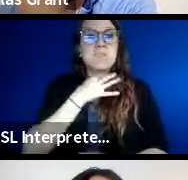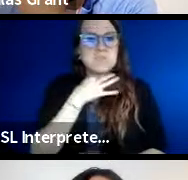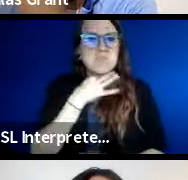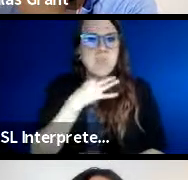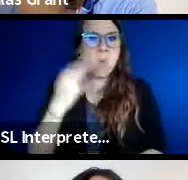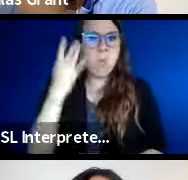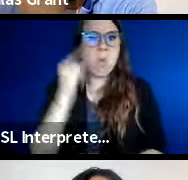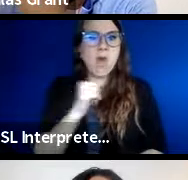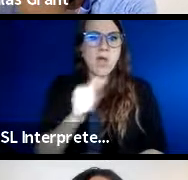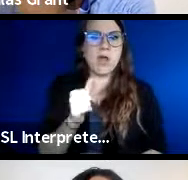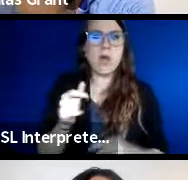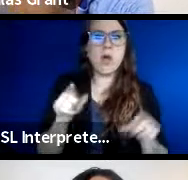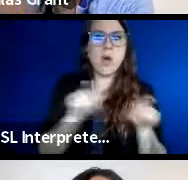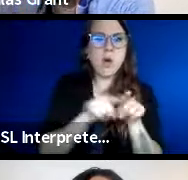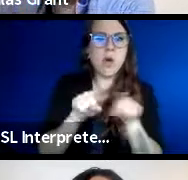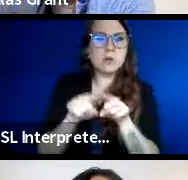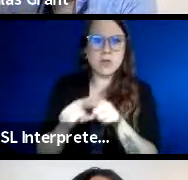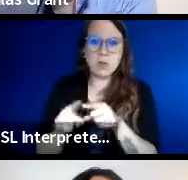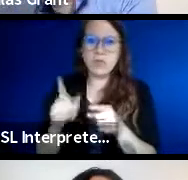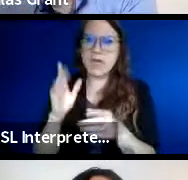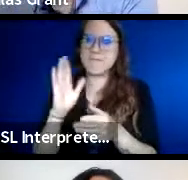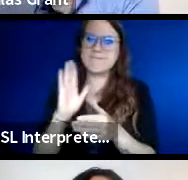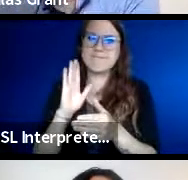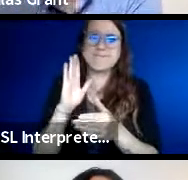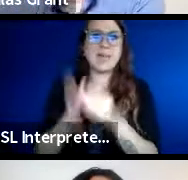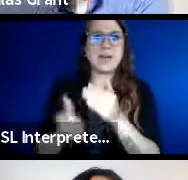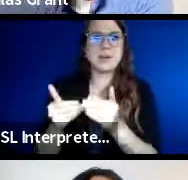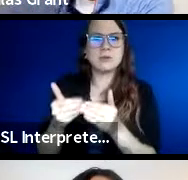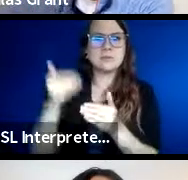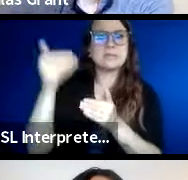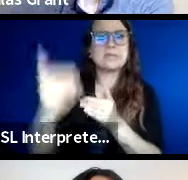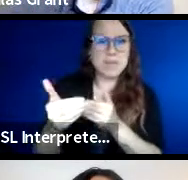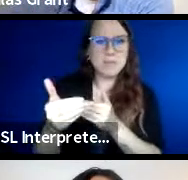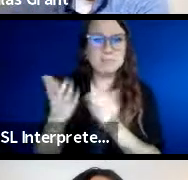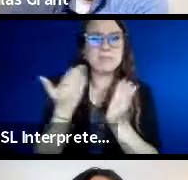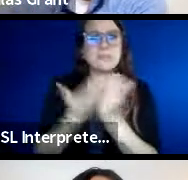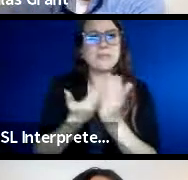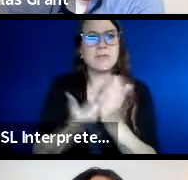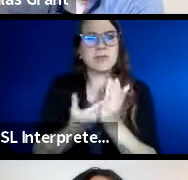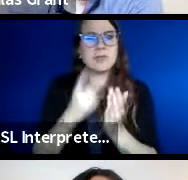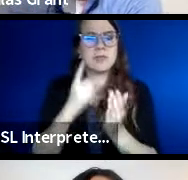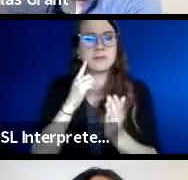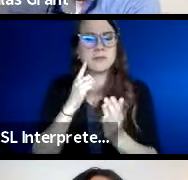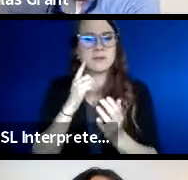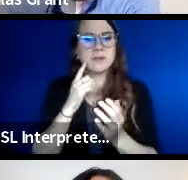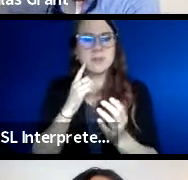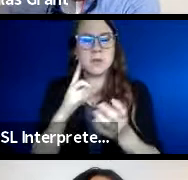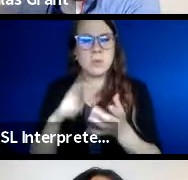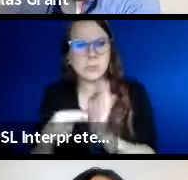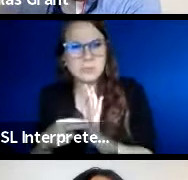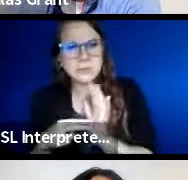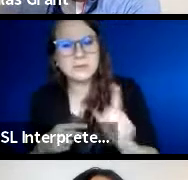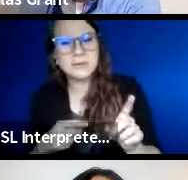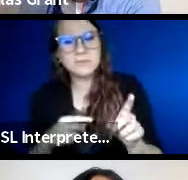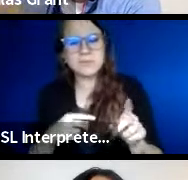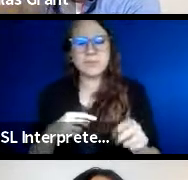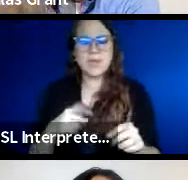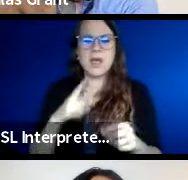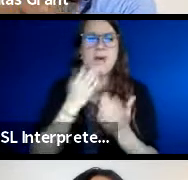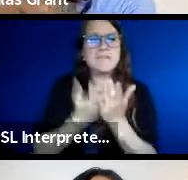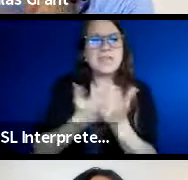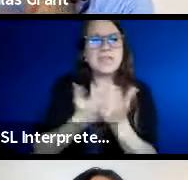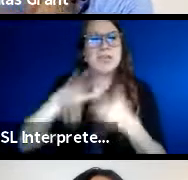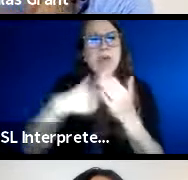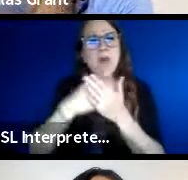also take that final step of fully funding the Vision Zero Act? What does that mean? Funding all the programs that have